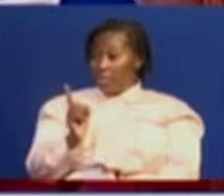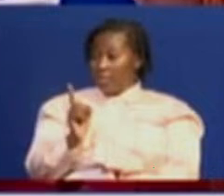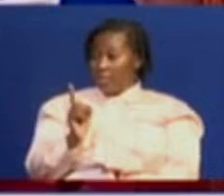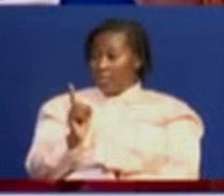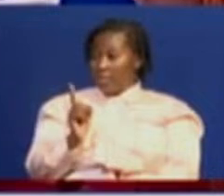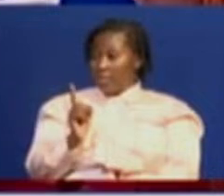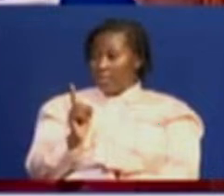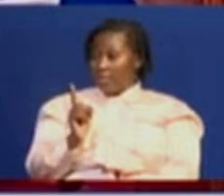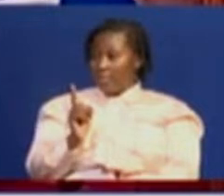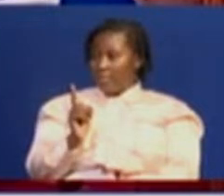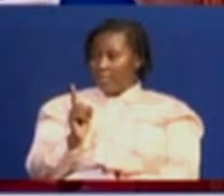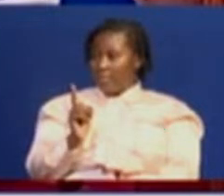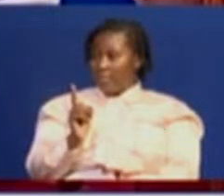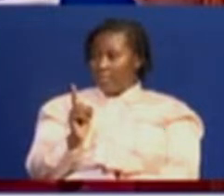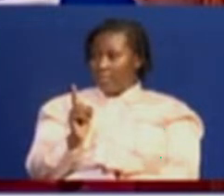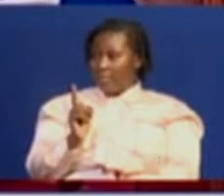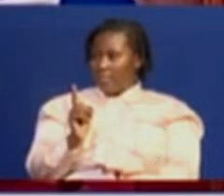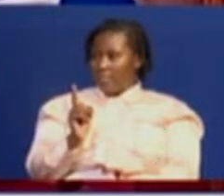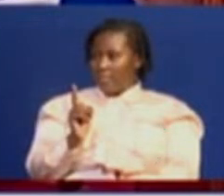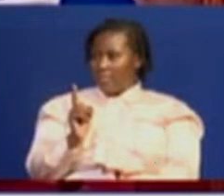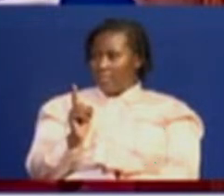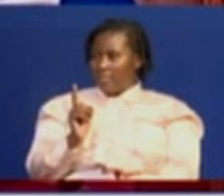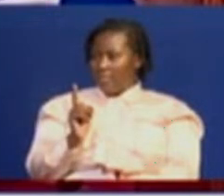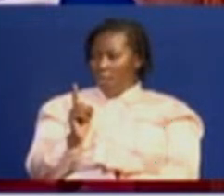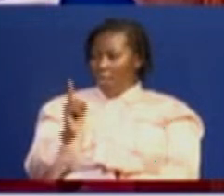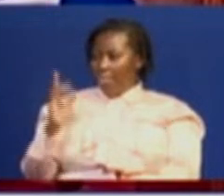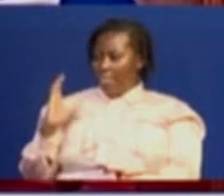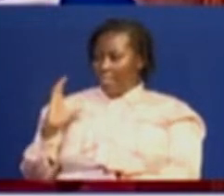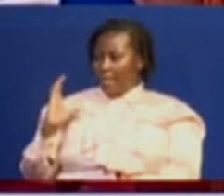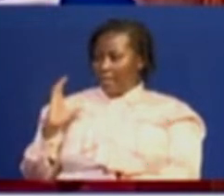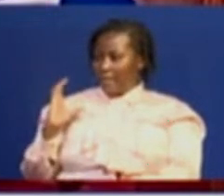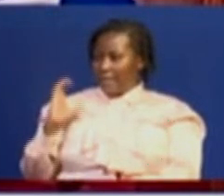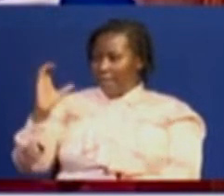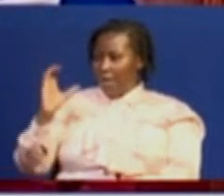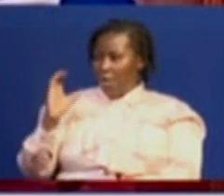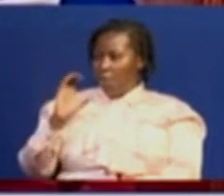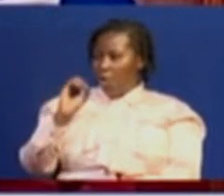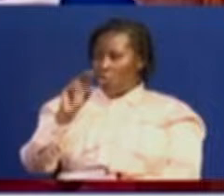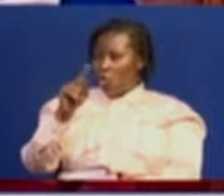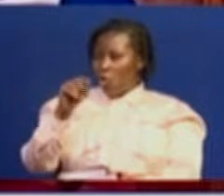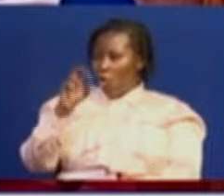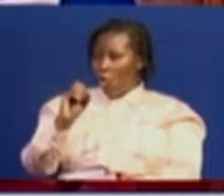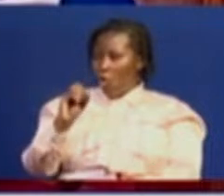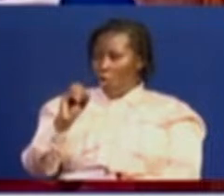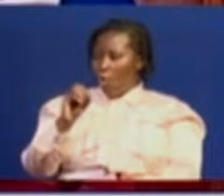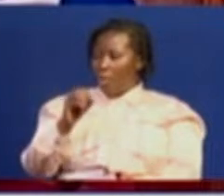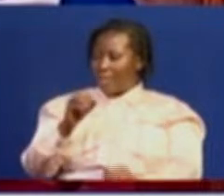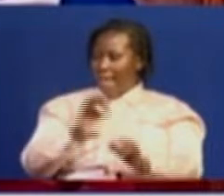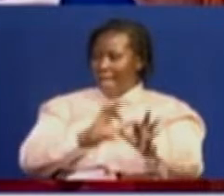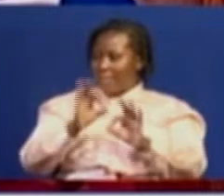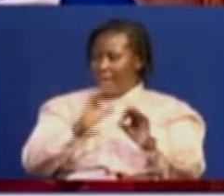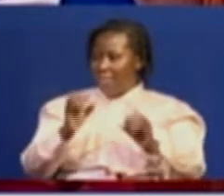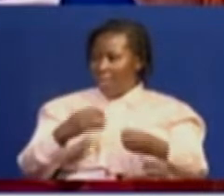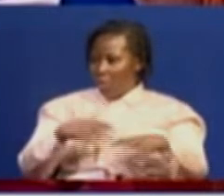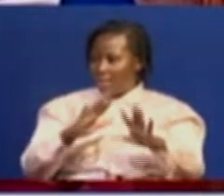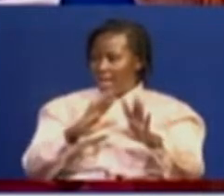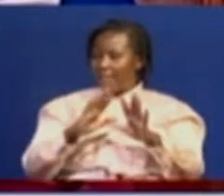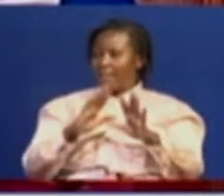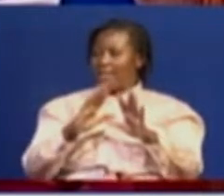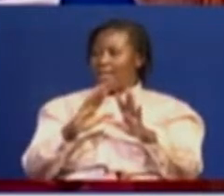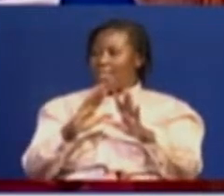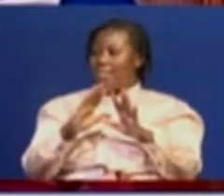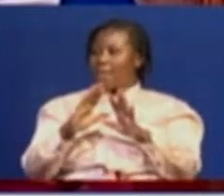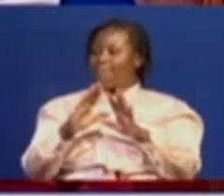Those ones are from chairman of Oruko Dairy, who has explained the laws that the